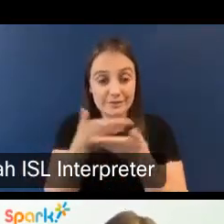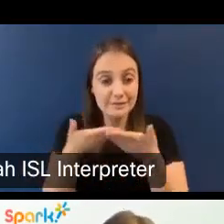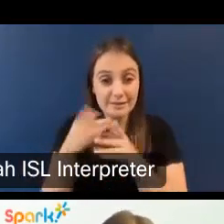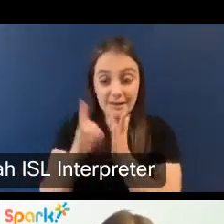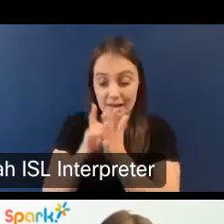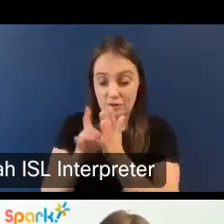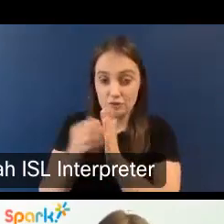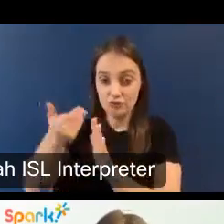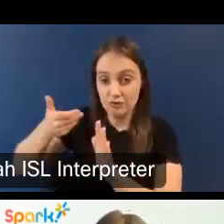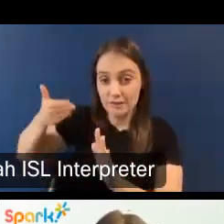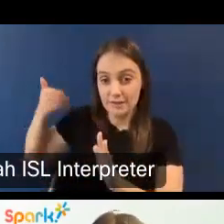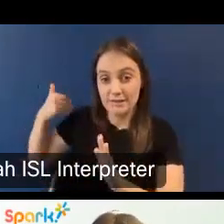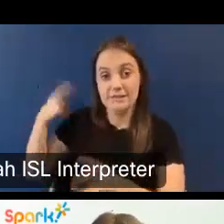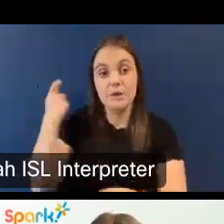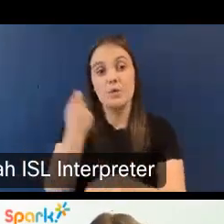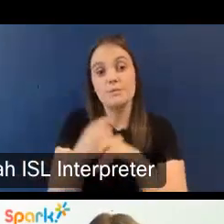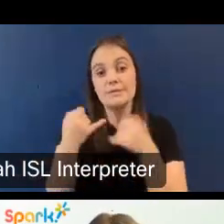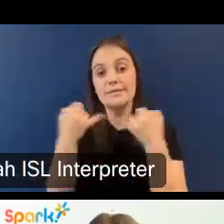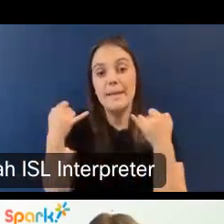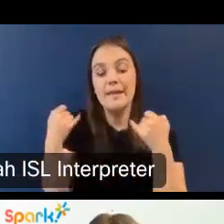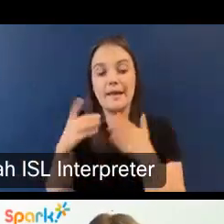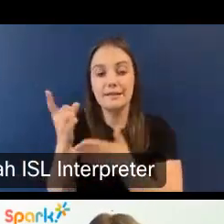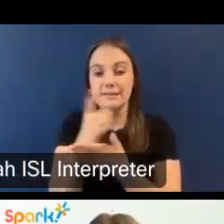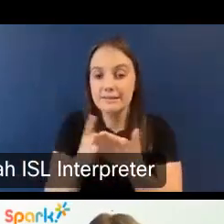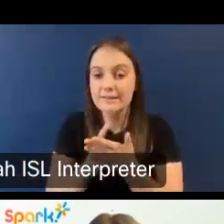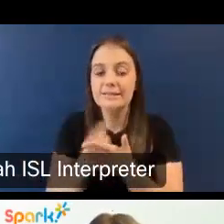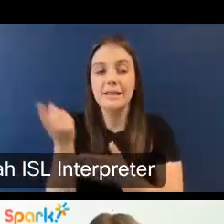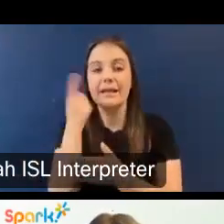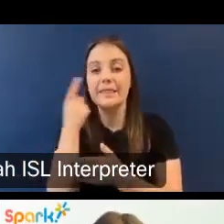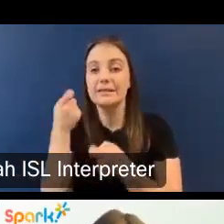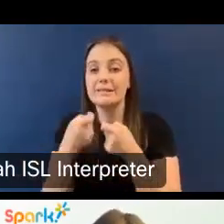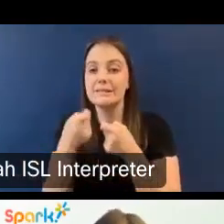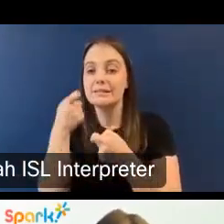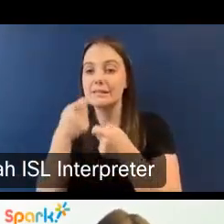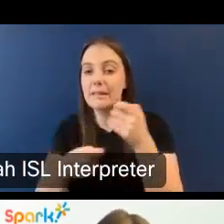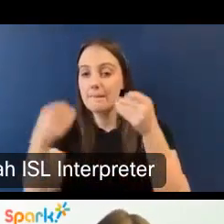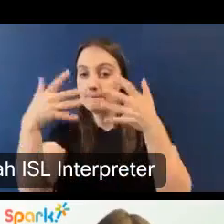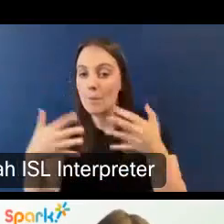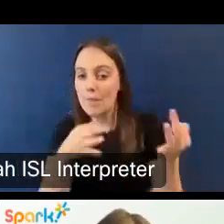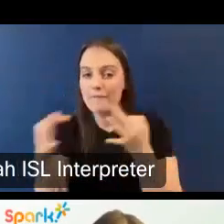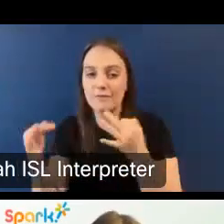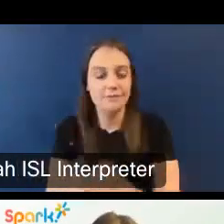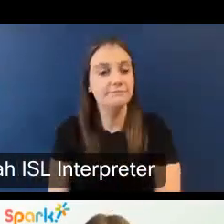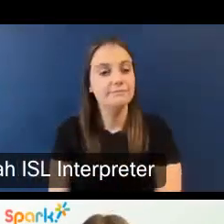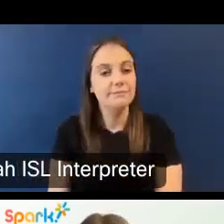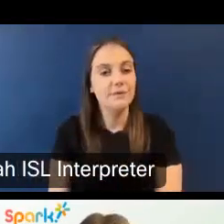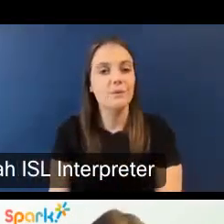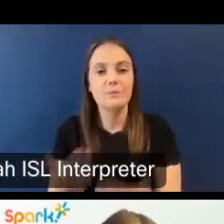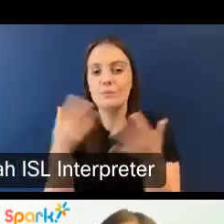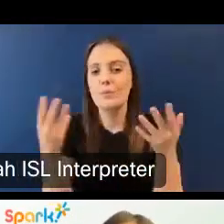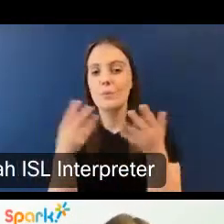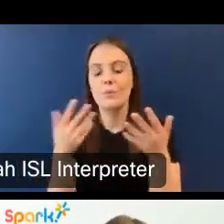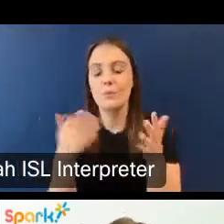the timeline of design and etc. And then we can have a look at the poll after that, or whenever Kelly's ready in the background